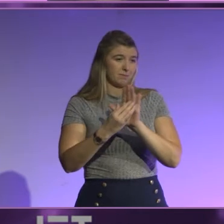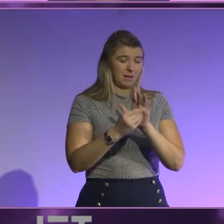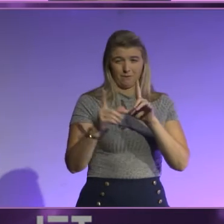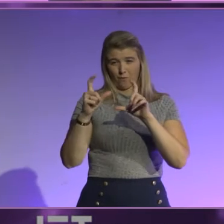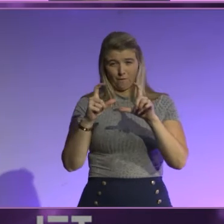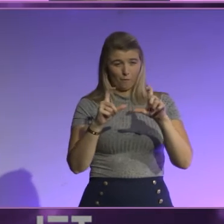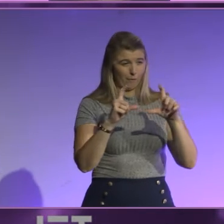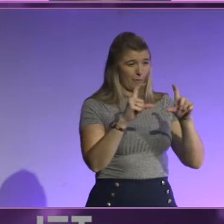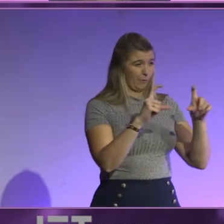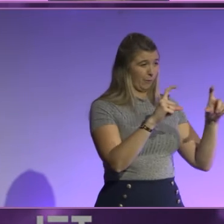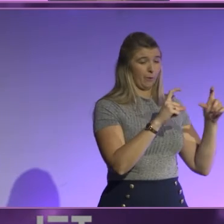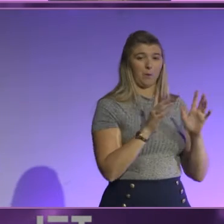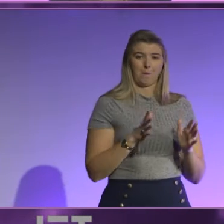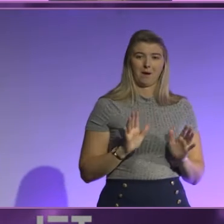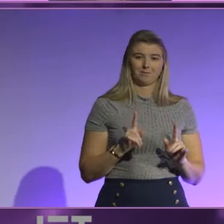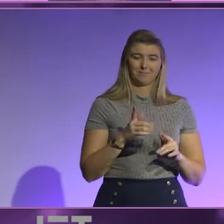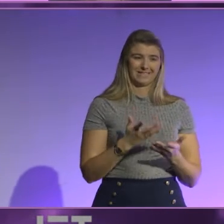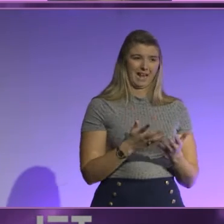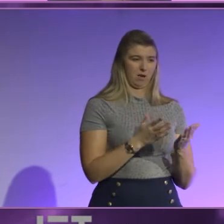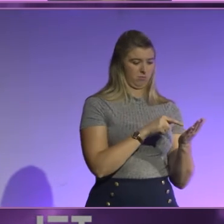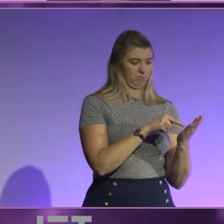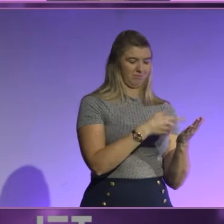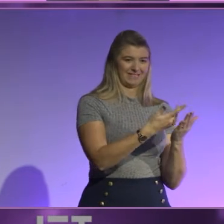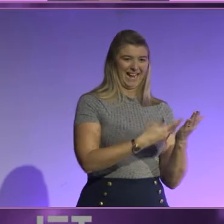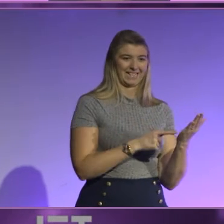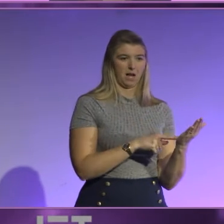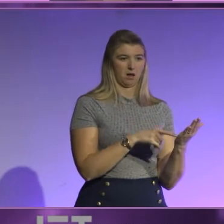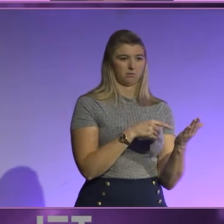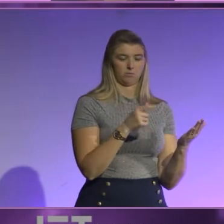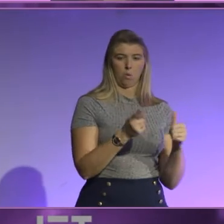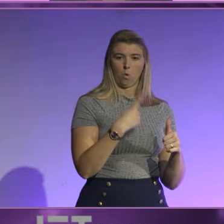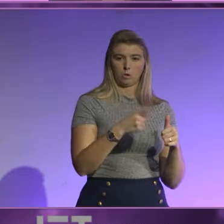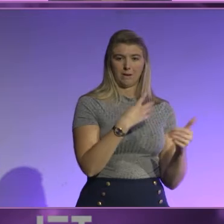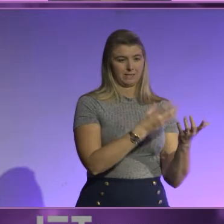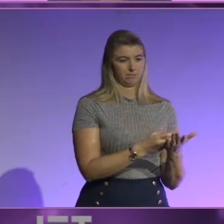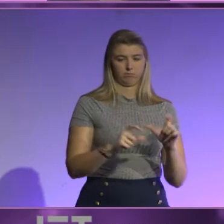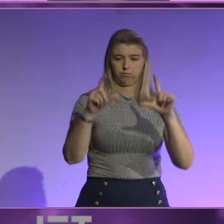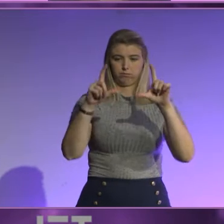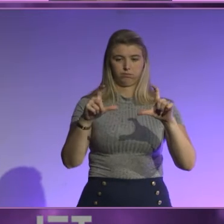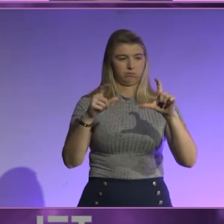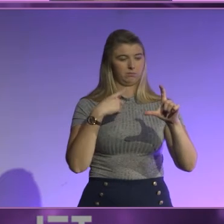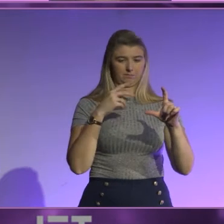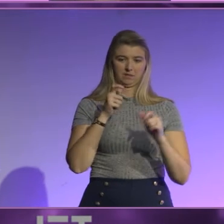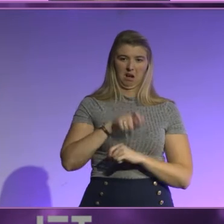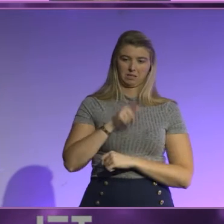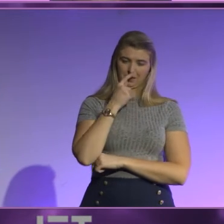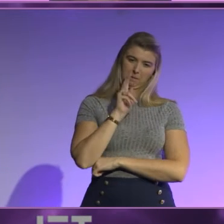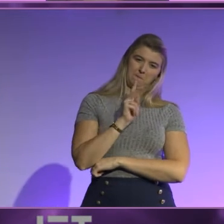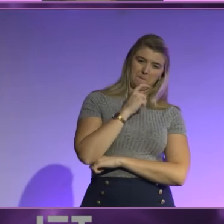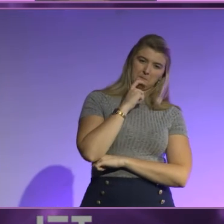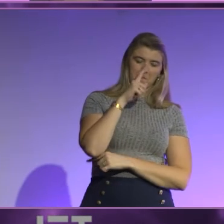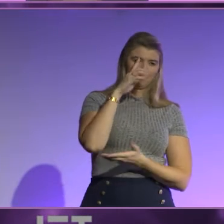and so on. But now that's coming directly from the data. A big, big change and a huge improvement in the efficiency of that process.